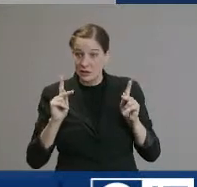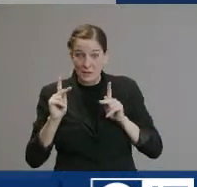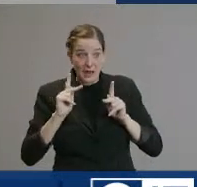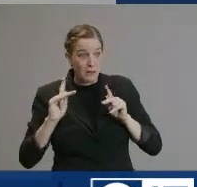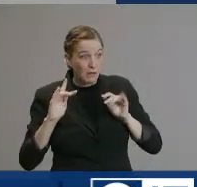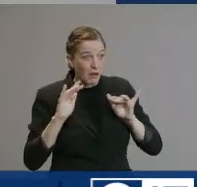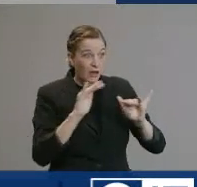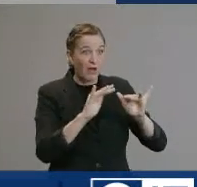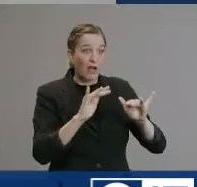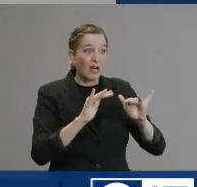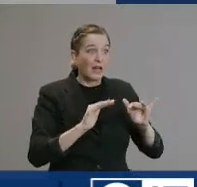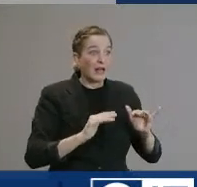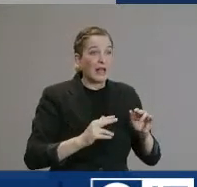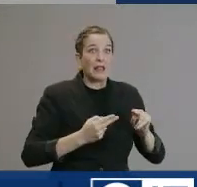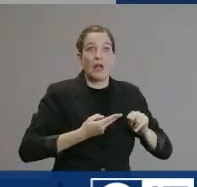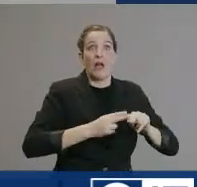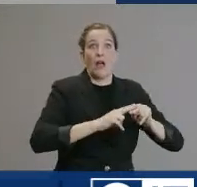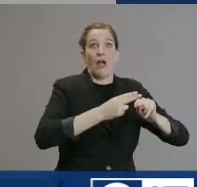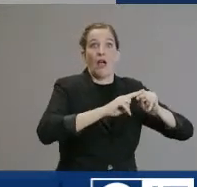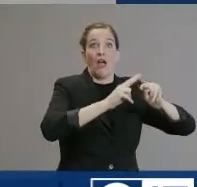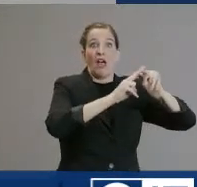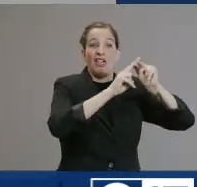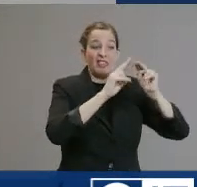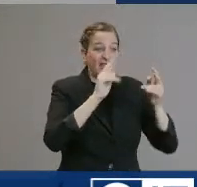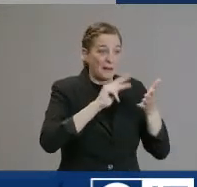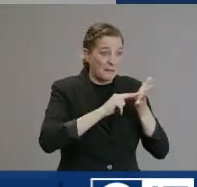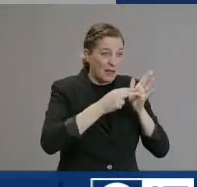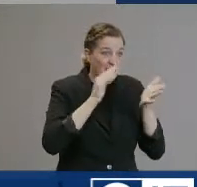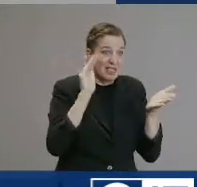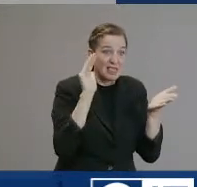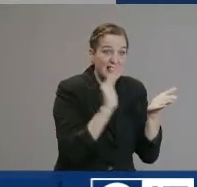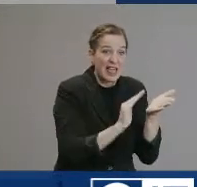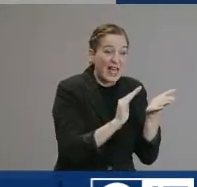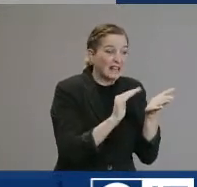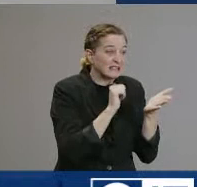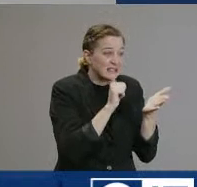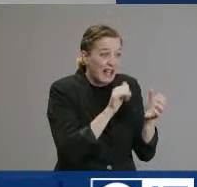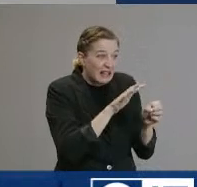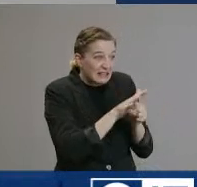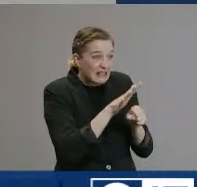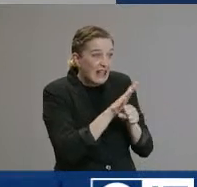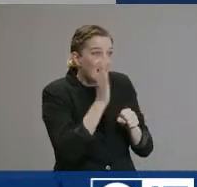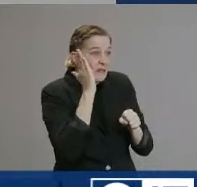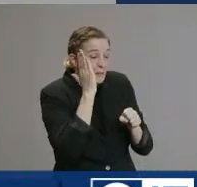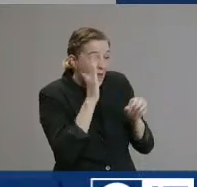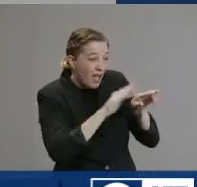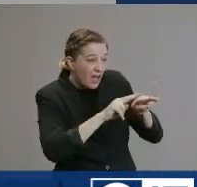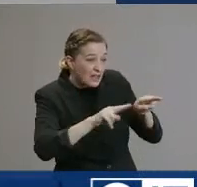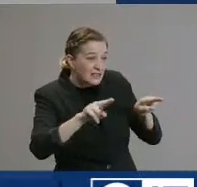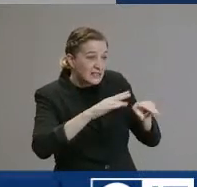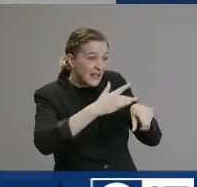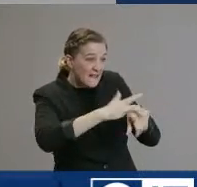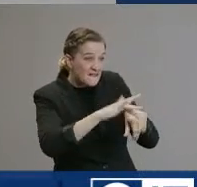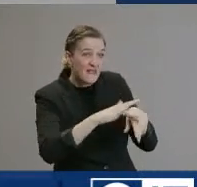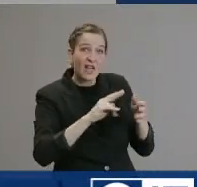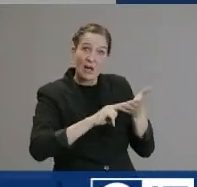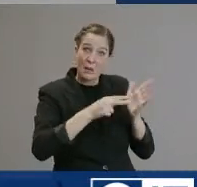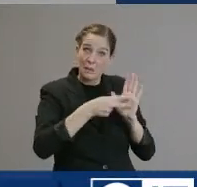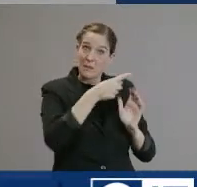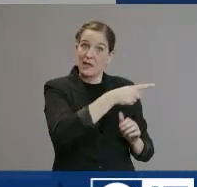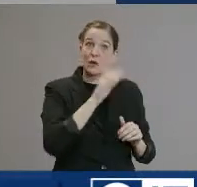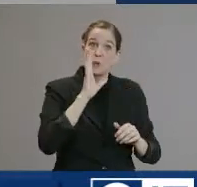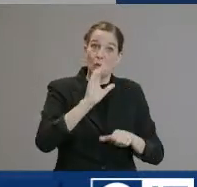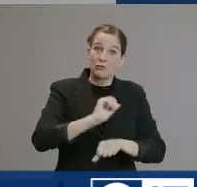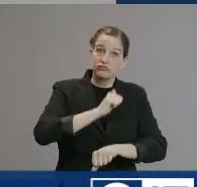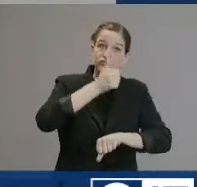reevaluation as to whether or not we need to put in some other mandatory steps, other stay-at-home order? I mean, is that something that